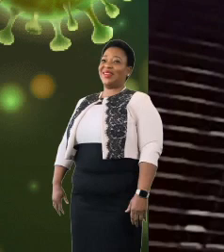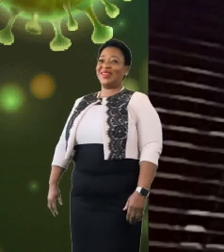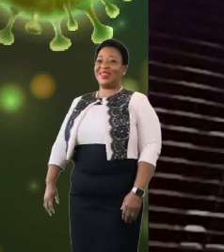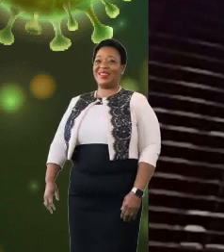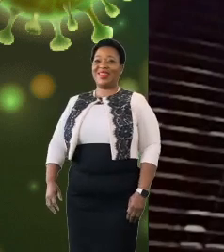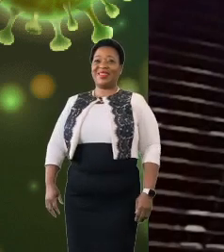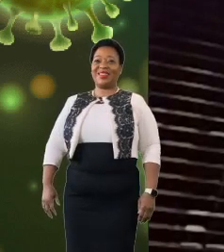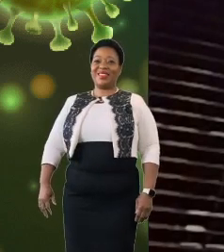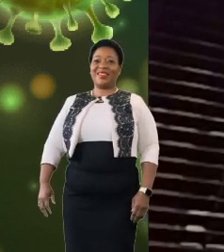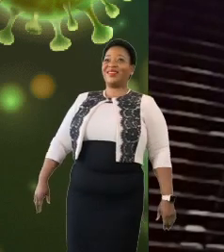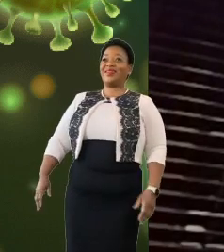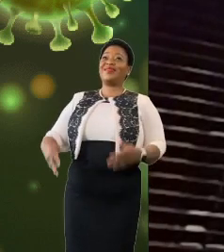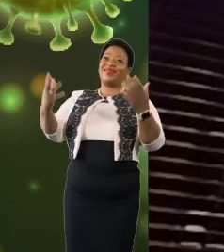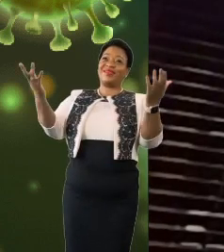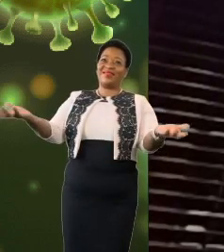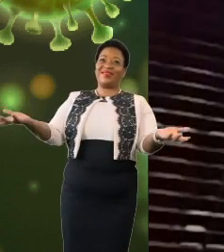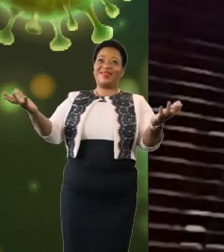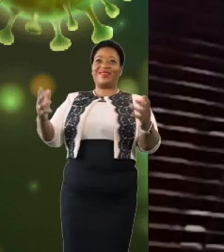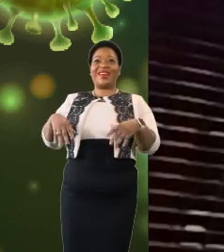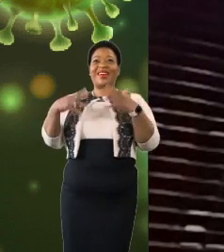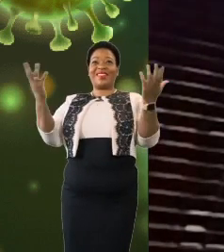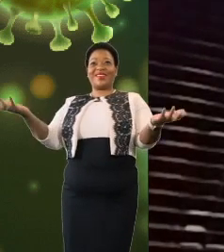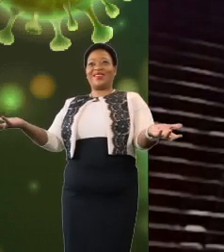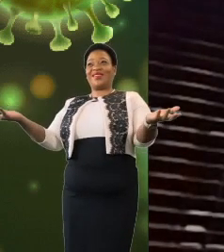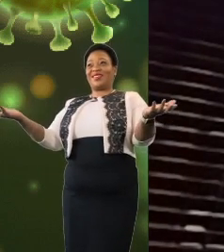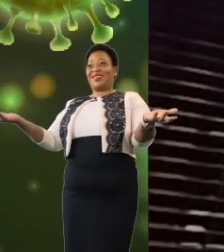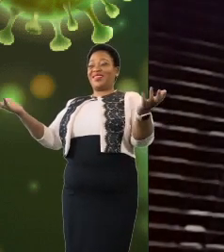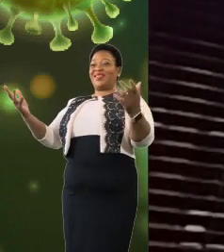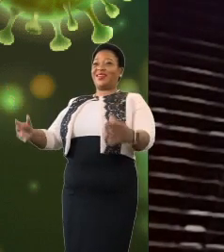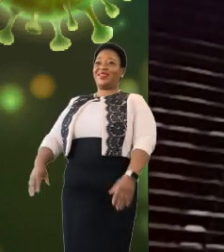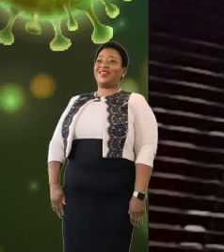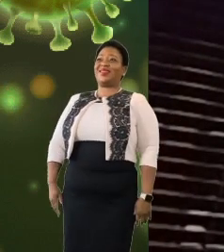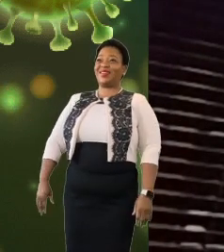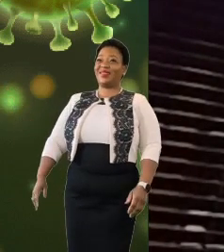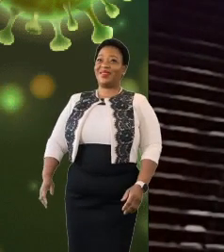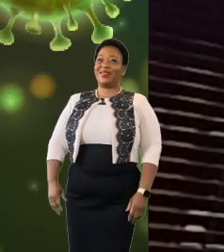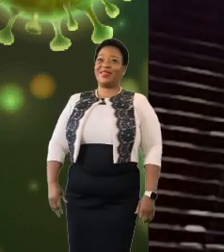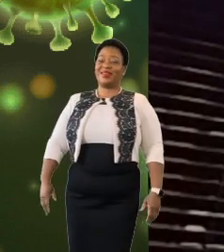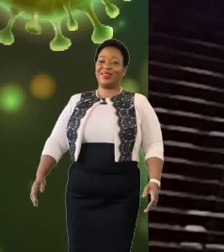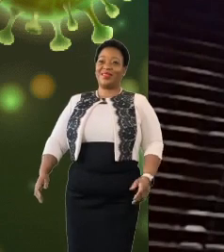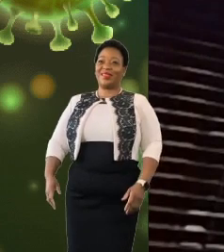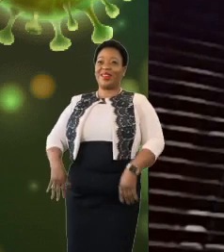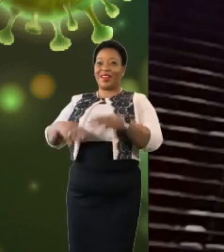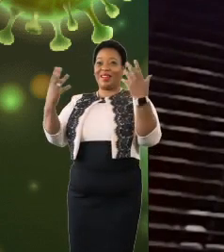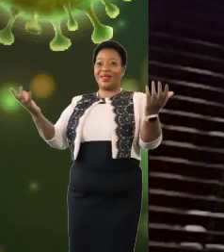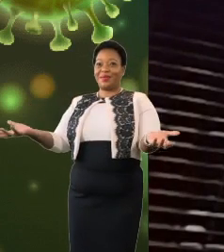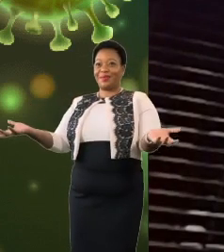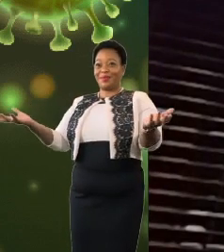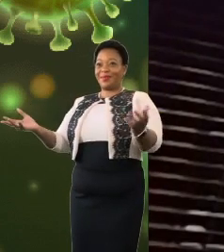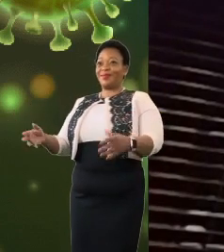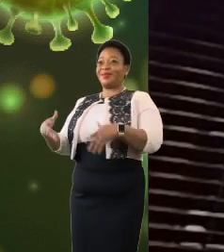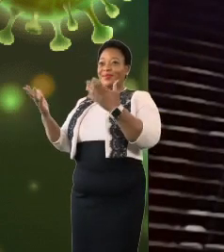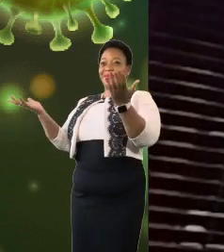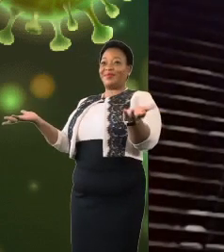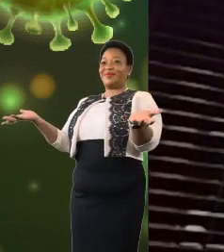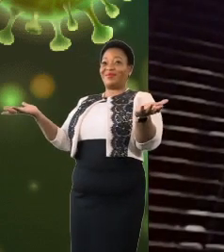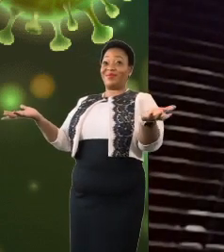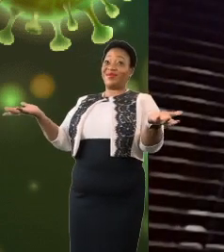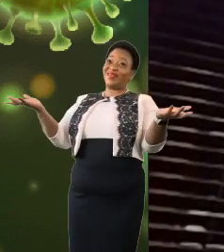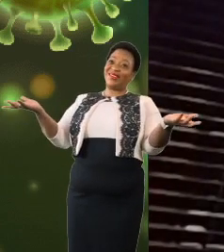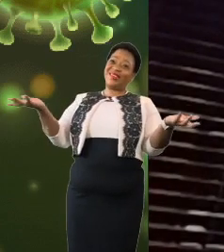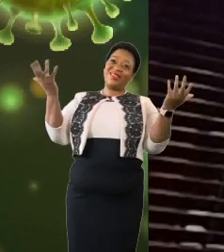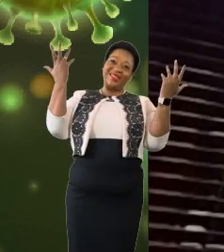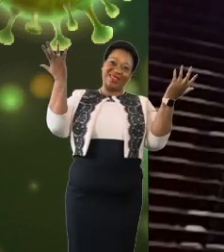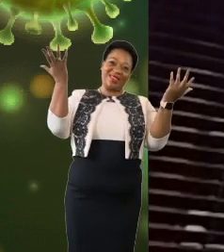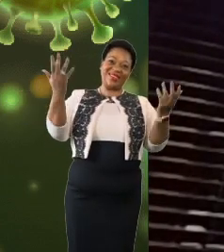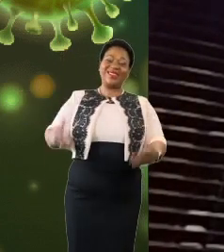clear communication and clear interpretation of the decisions that are made at all times. And for